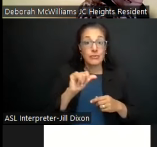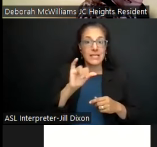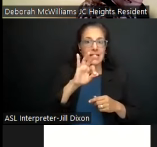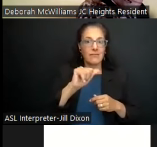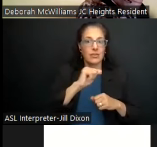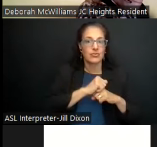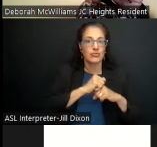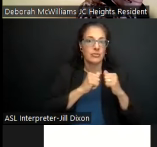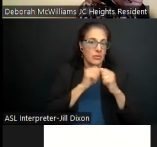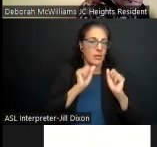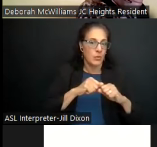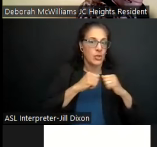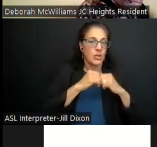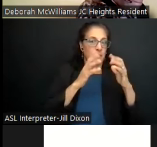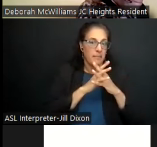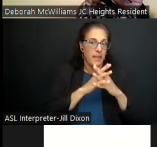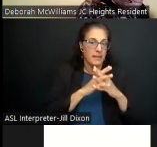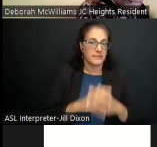implemented.